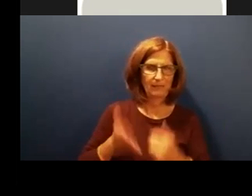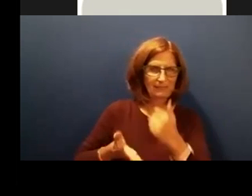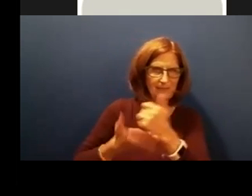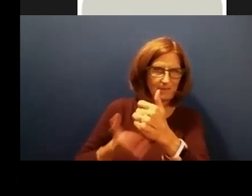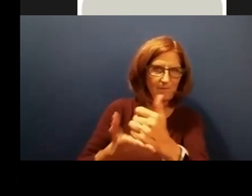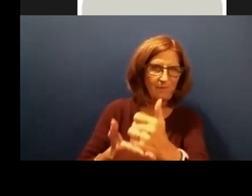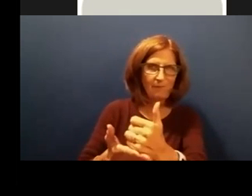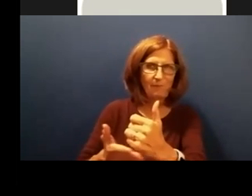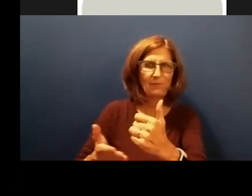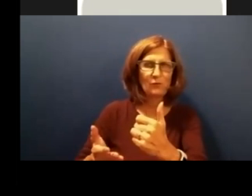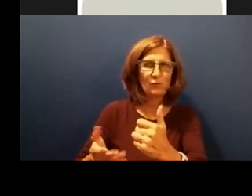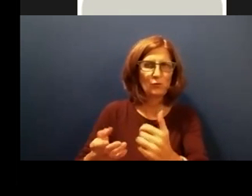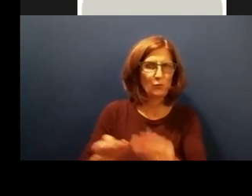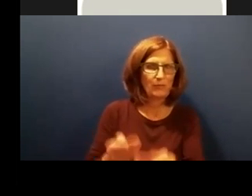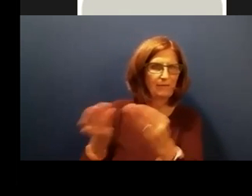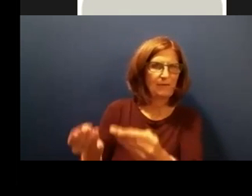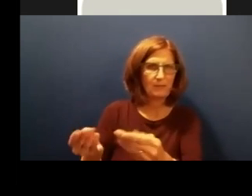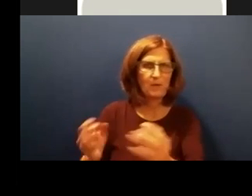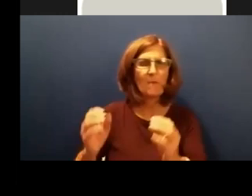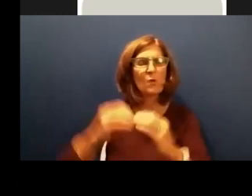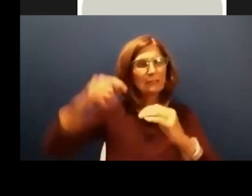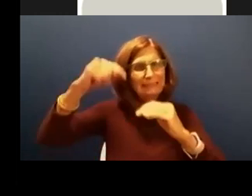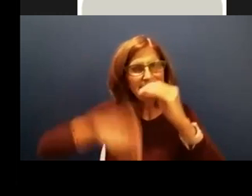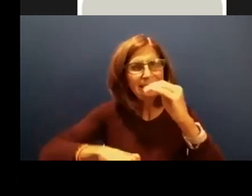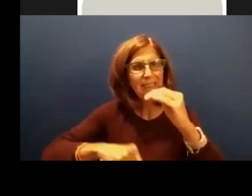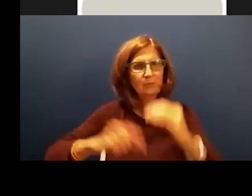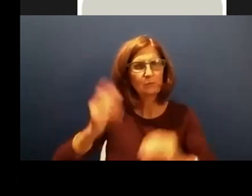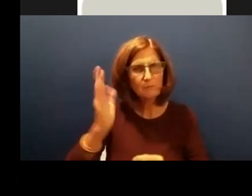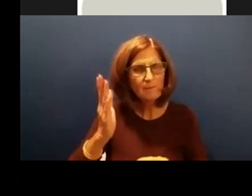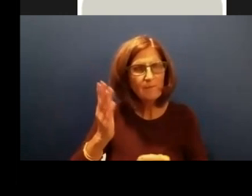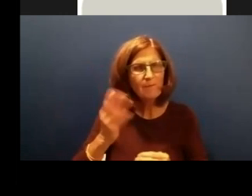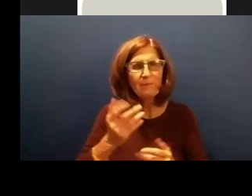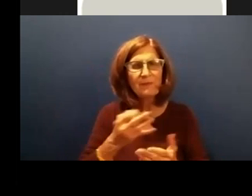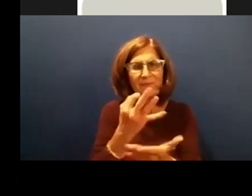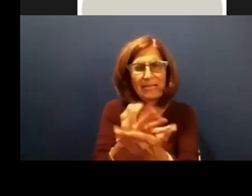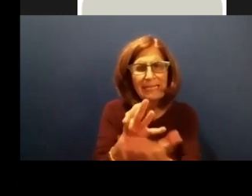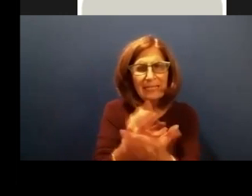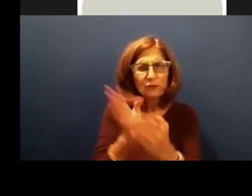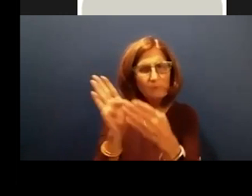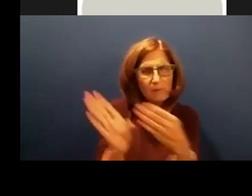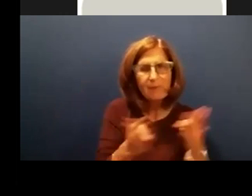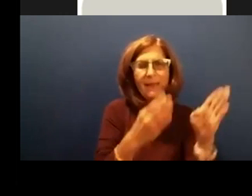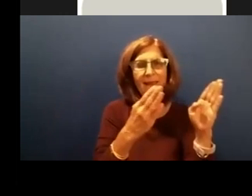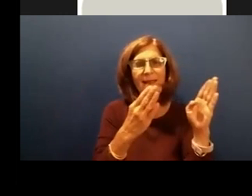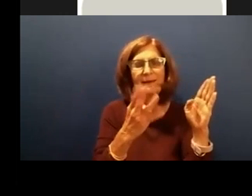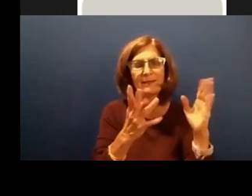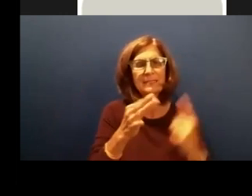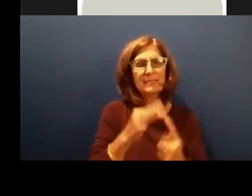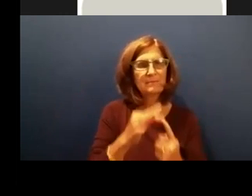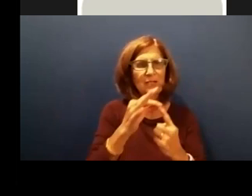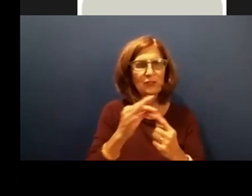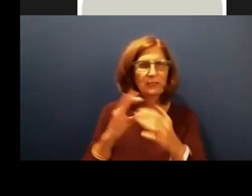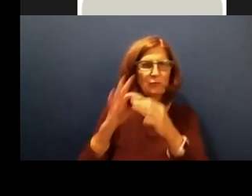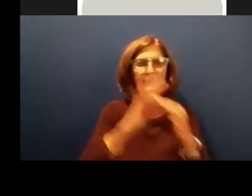more detailed presentation on the sort of financial underpinnings of the deal, particularly with respect to